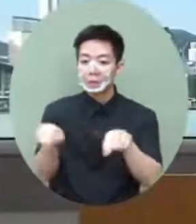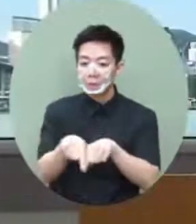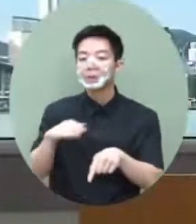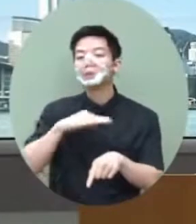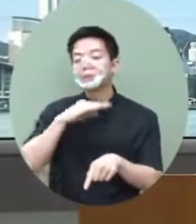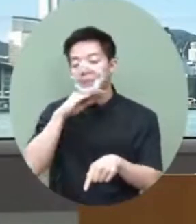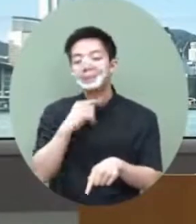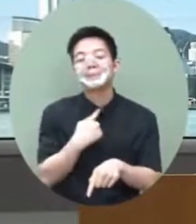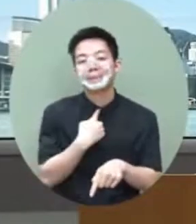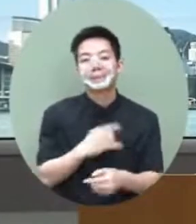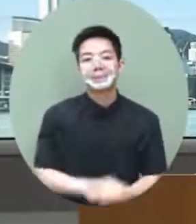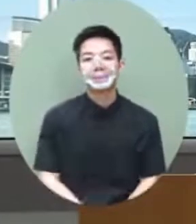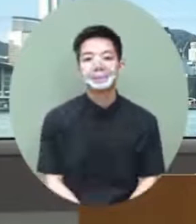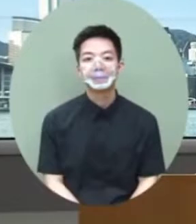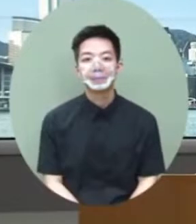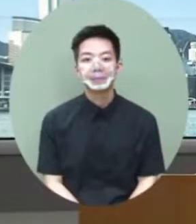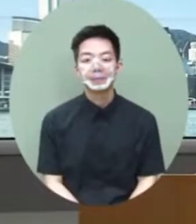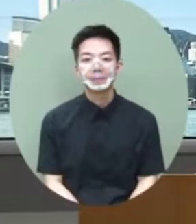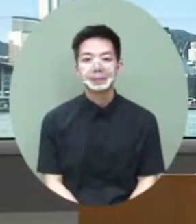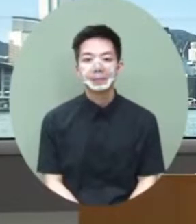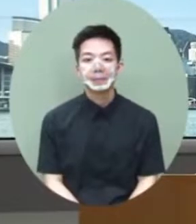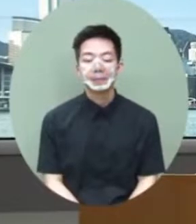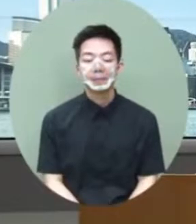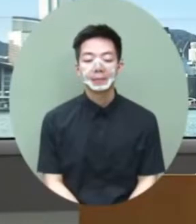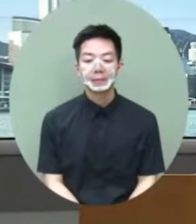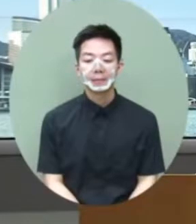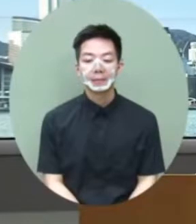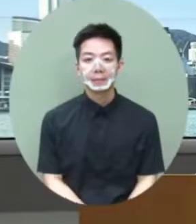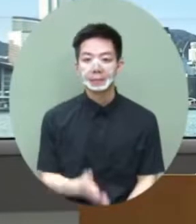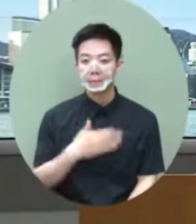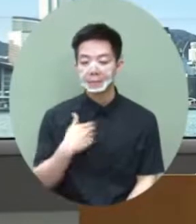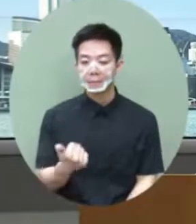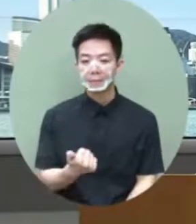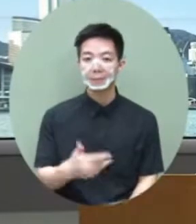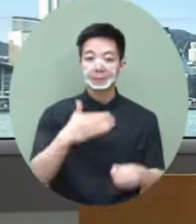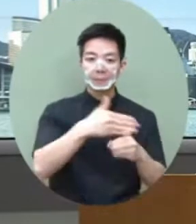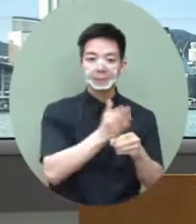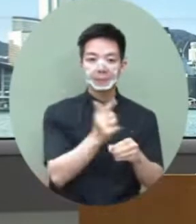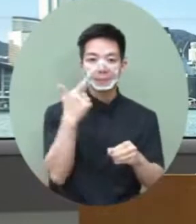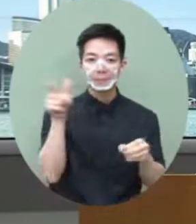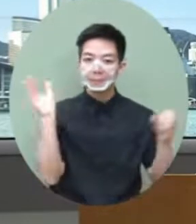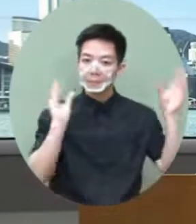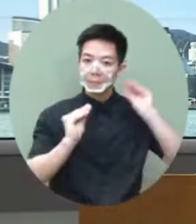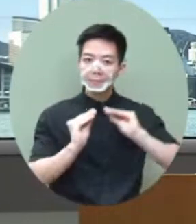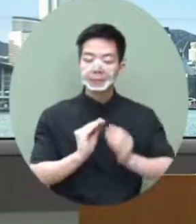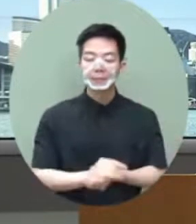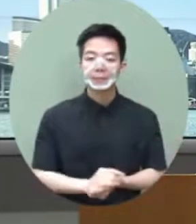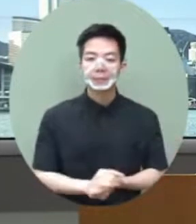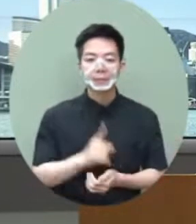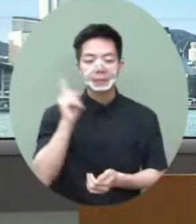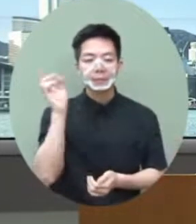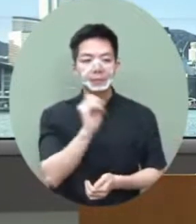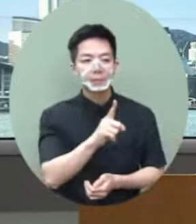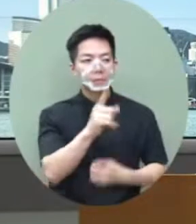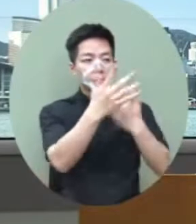Next question. The one on the right in pink. I'm from